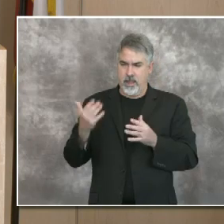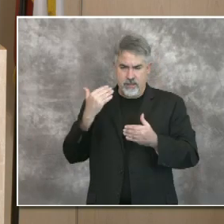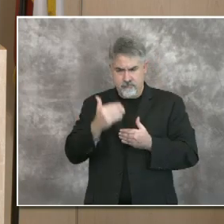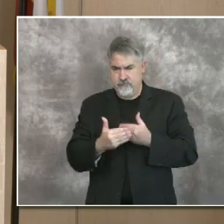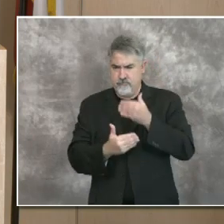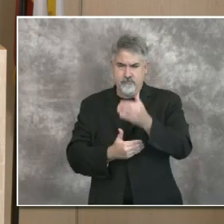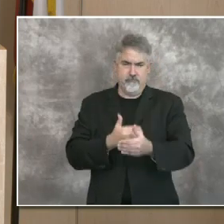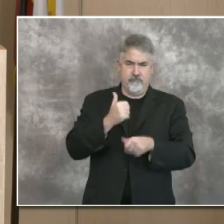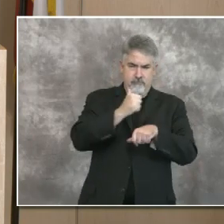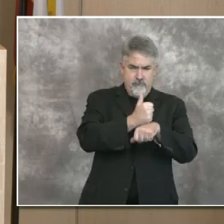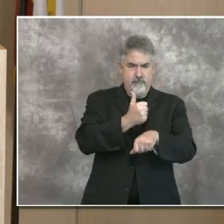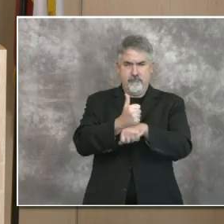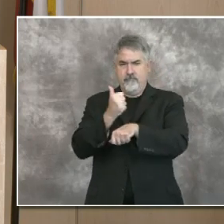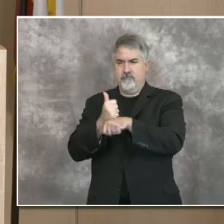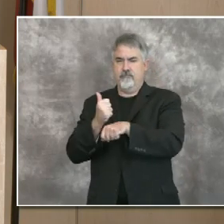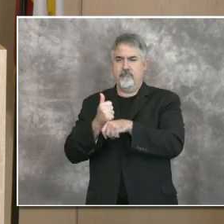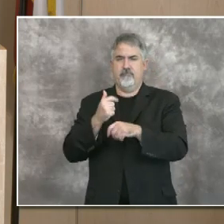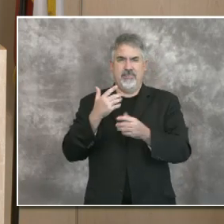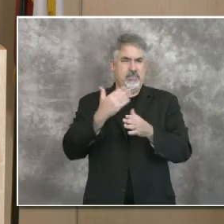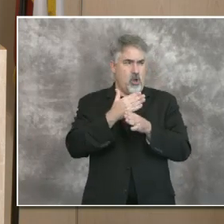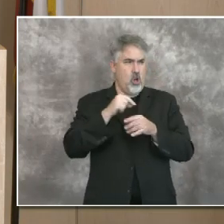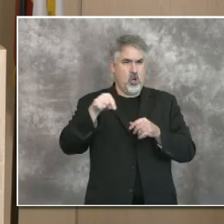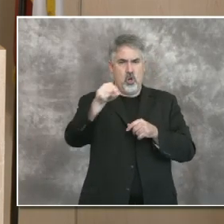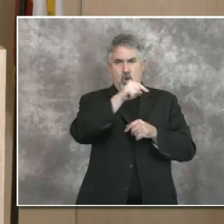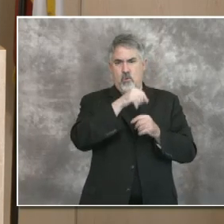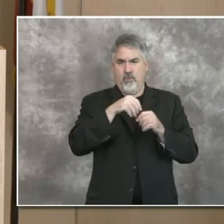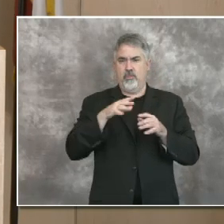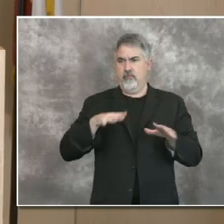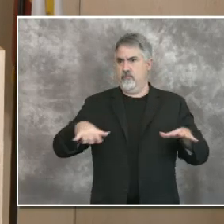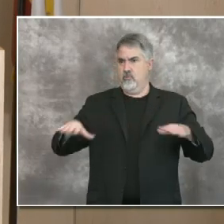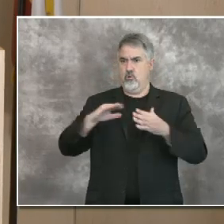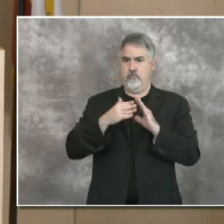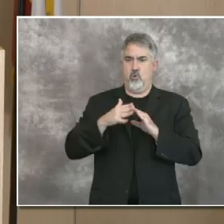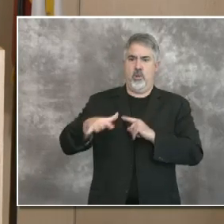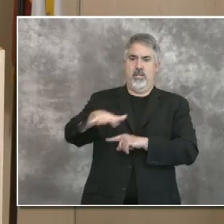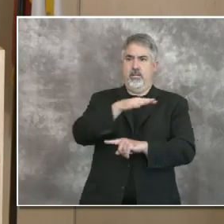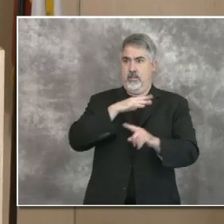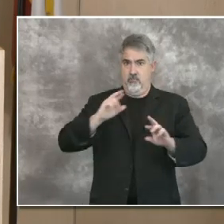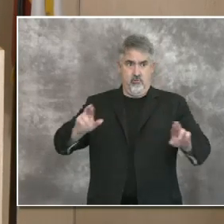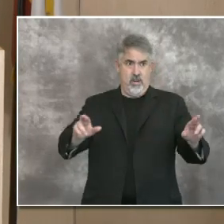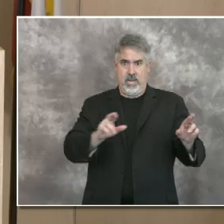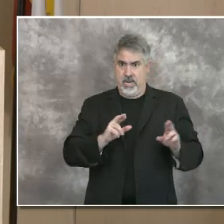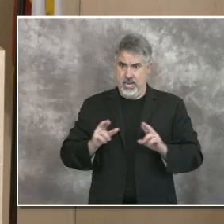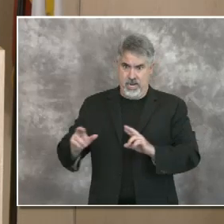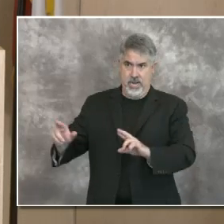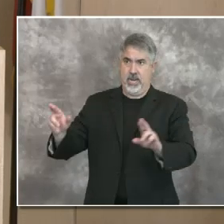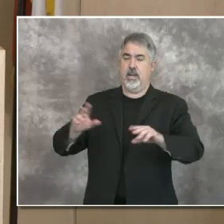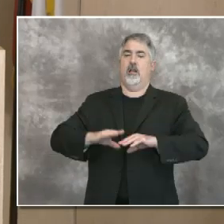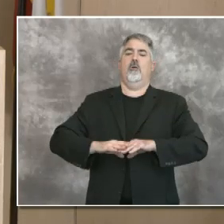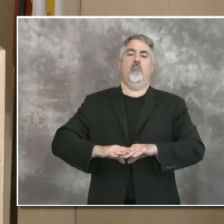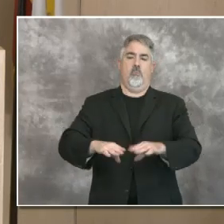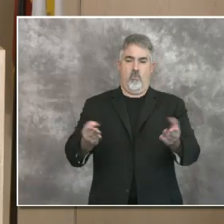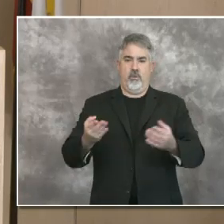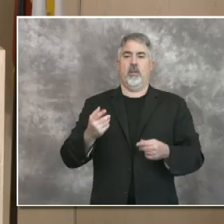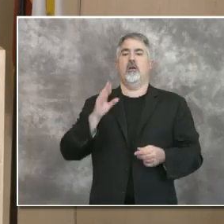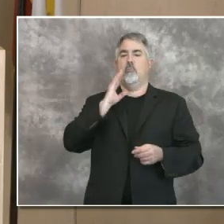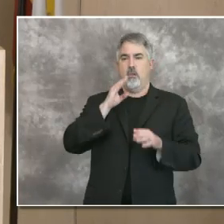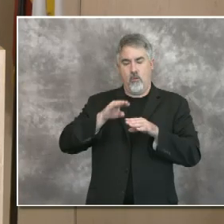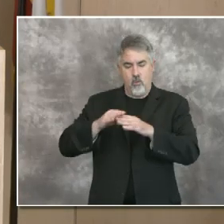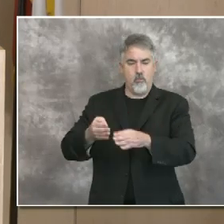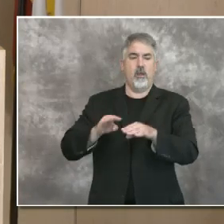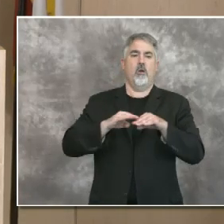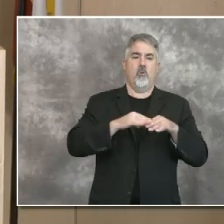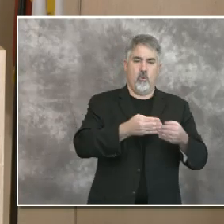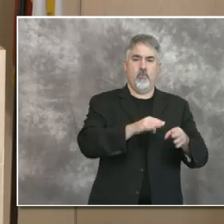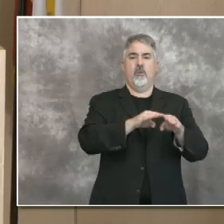partners to make sure that when we are ready to open, that we can open things back up at a